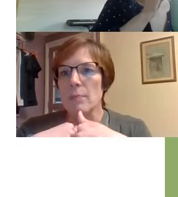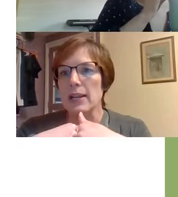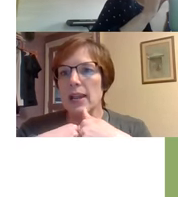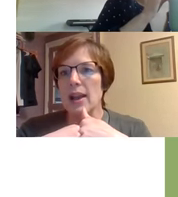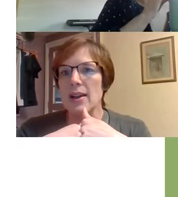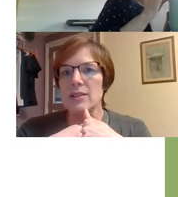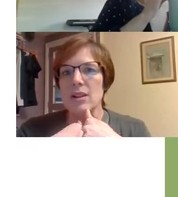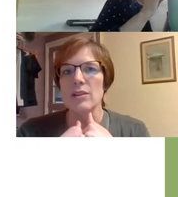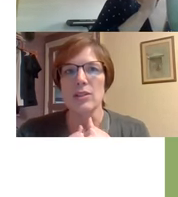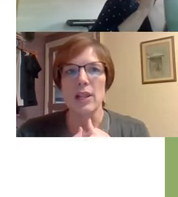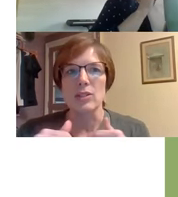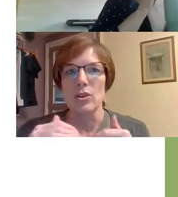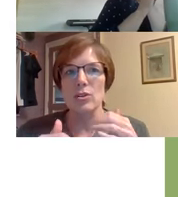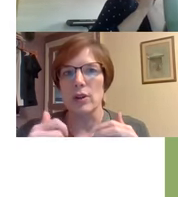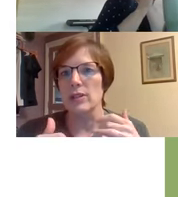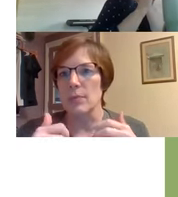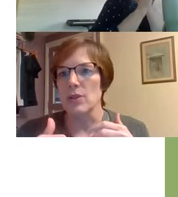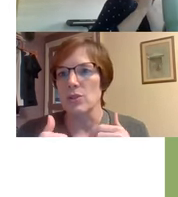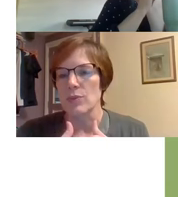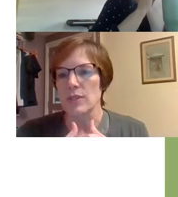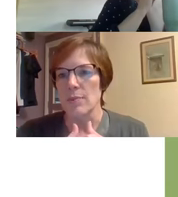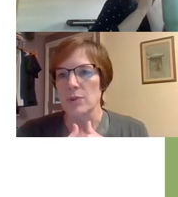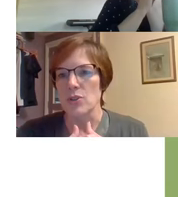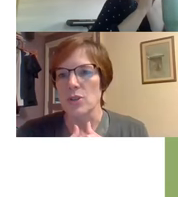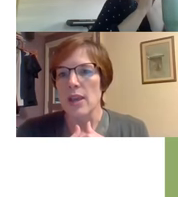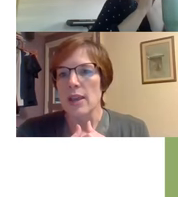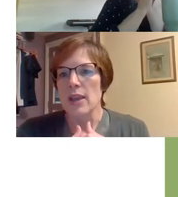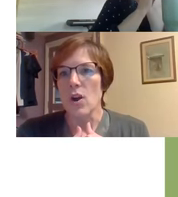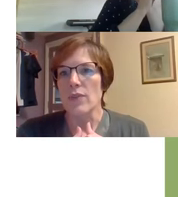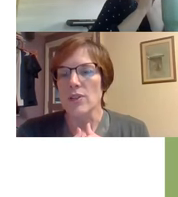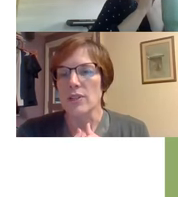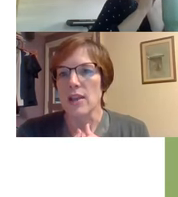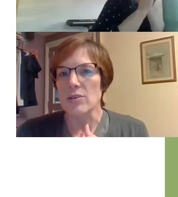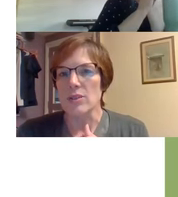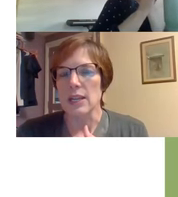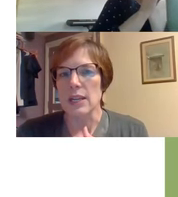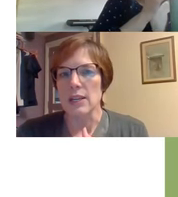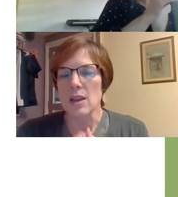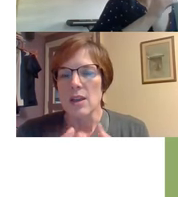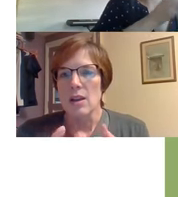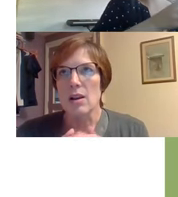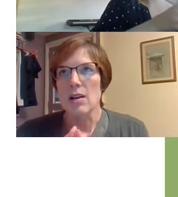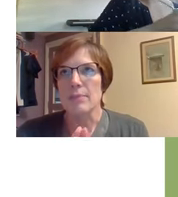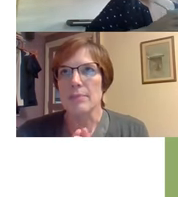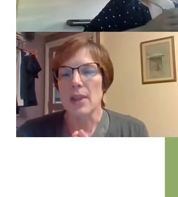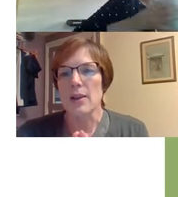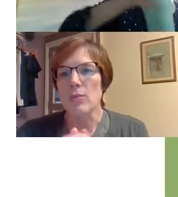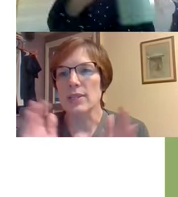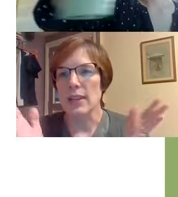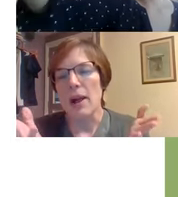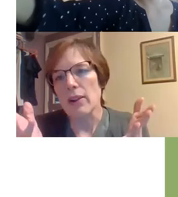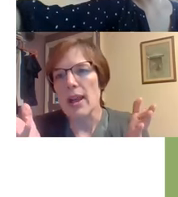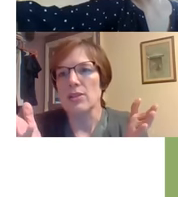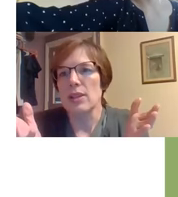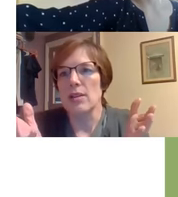our body has like neurotransmitters and receptors, and all of our cells need, I always